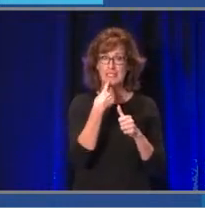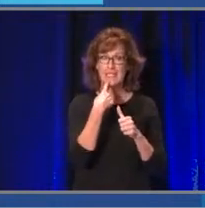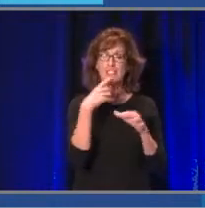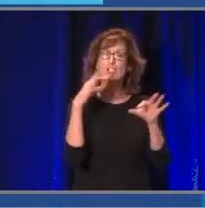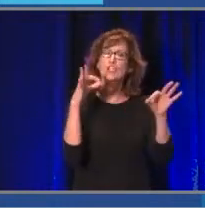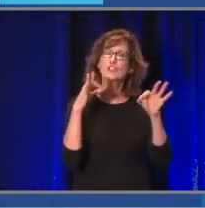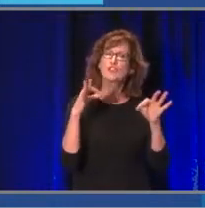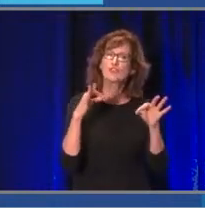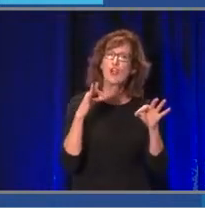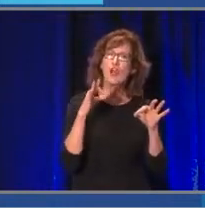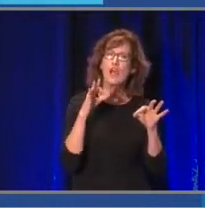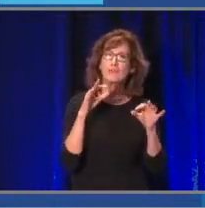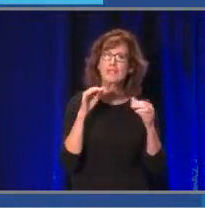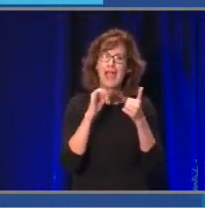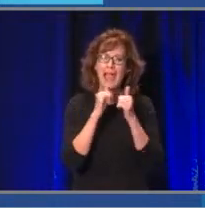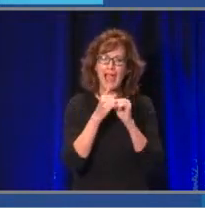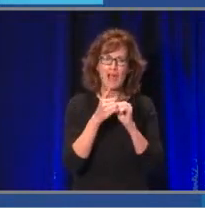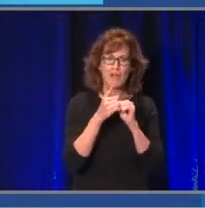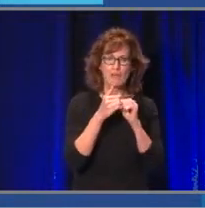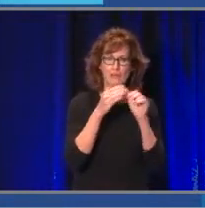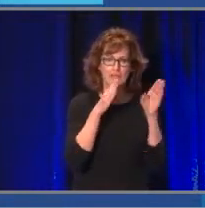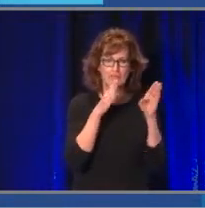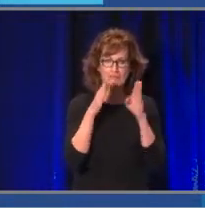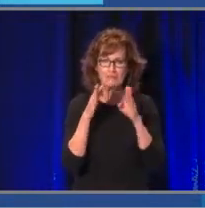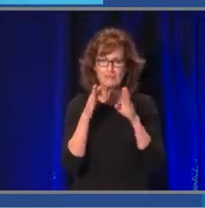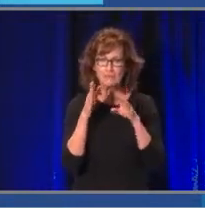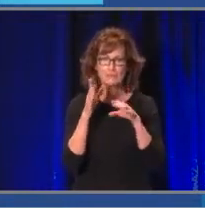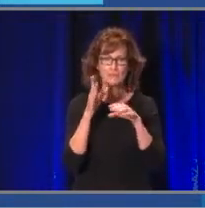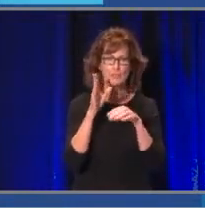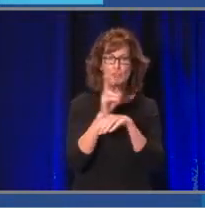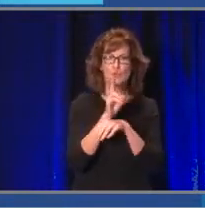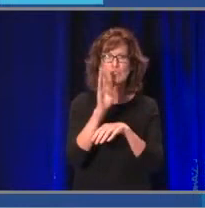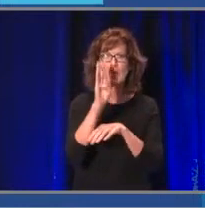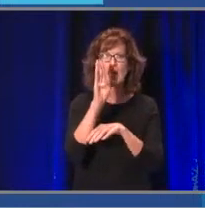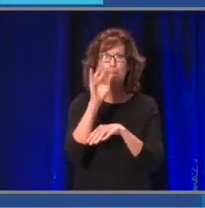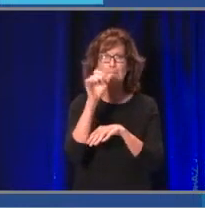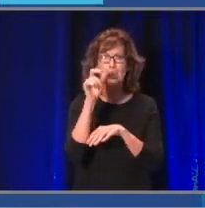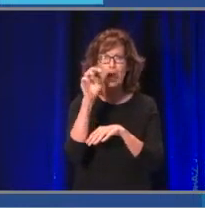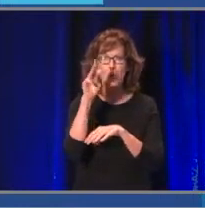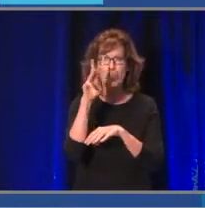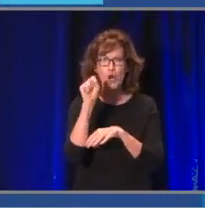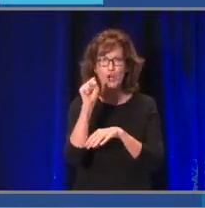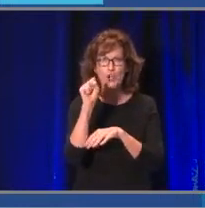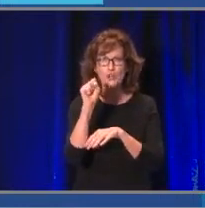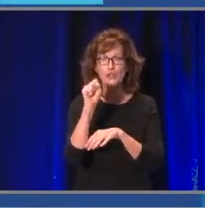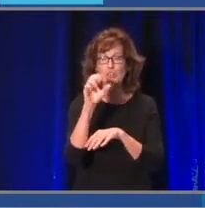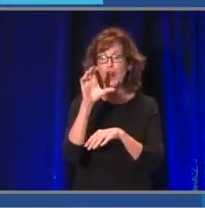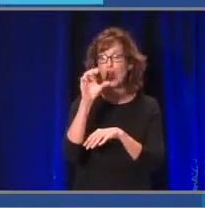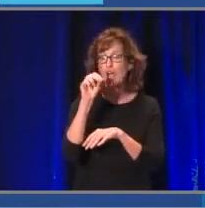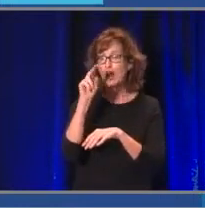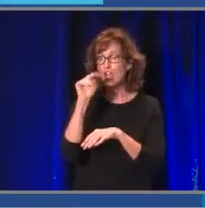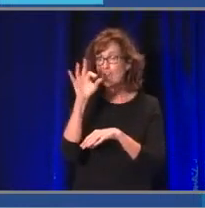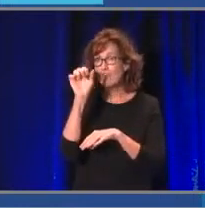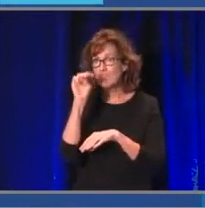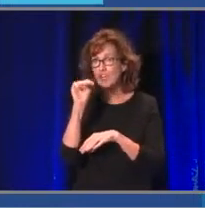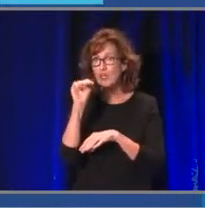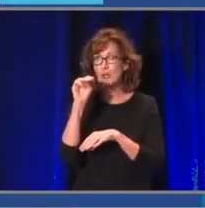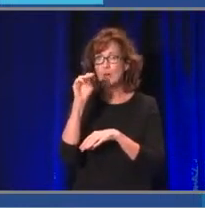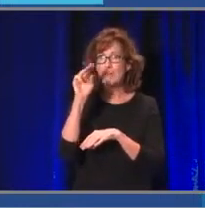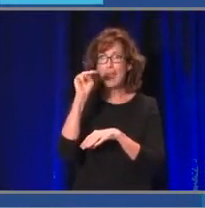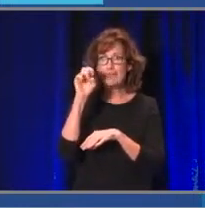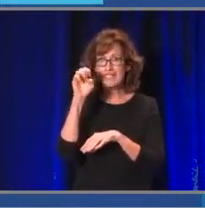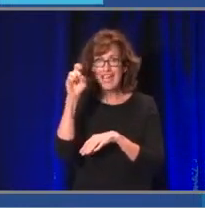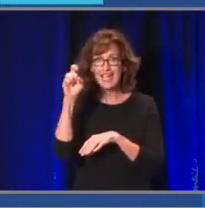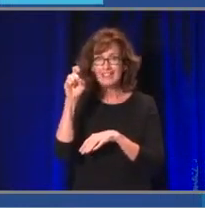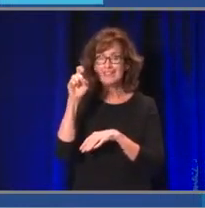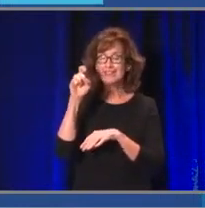describe your clinical pathway for utilization of biomarkers, confirm MDX, select MDX,